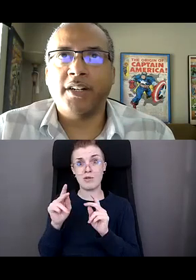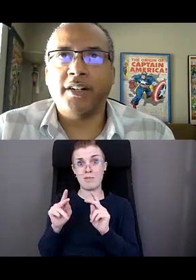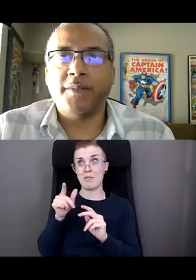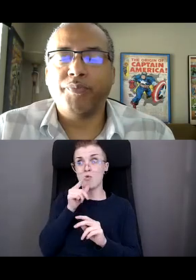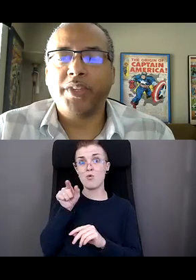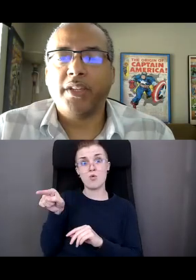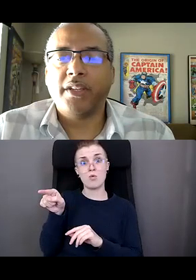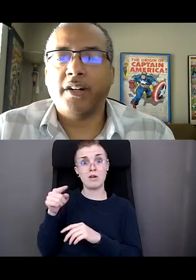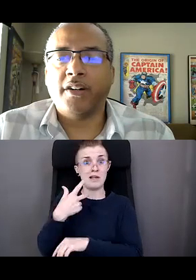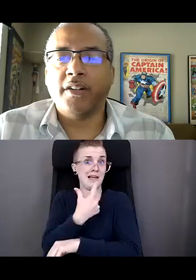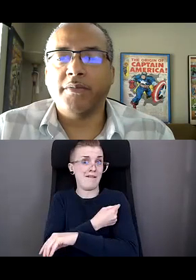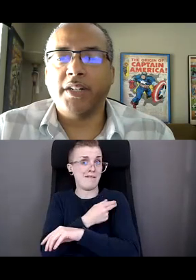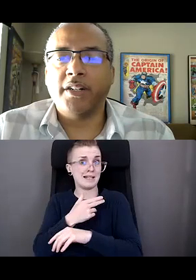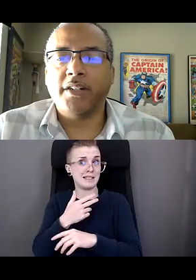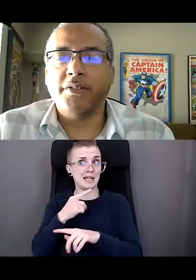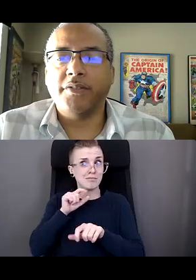or